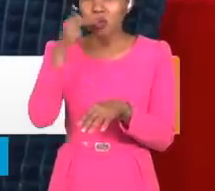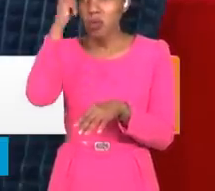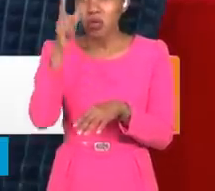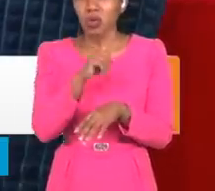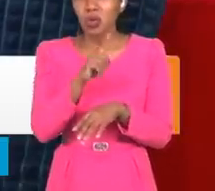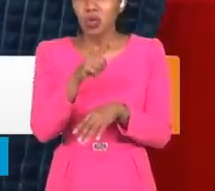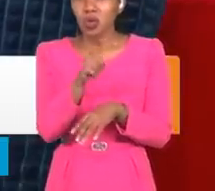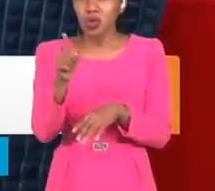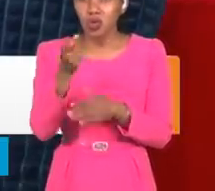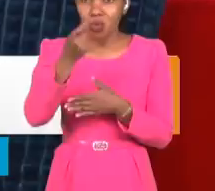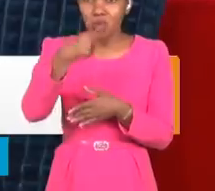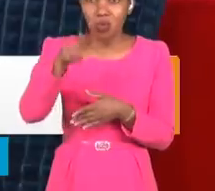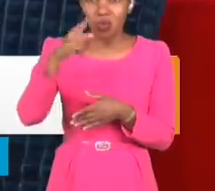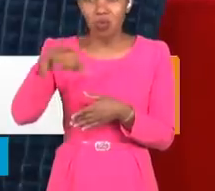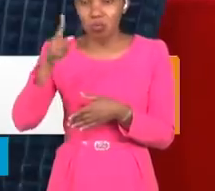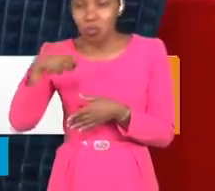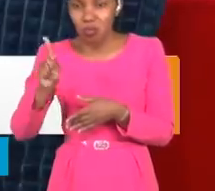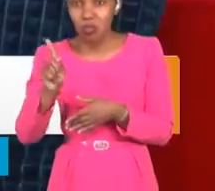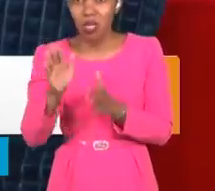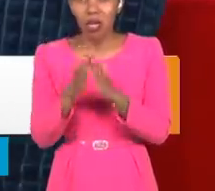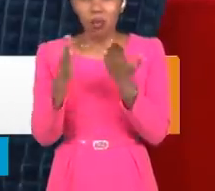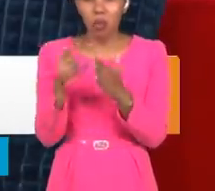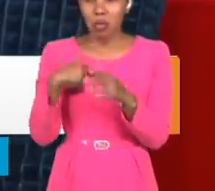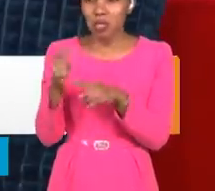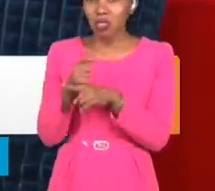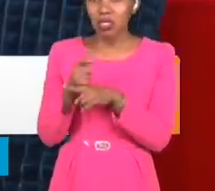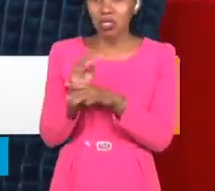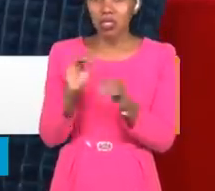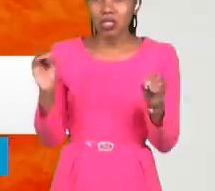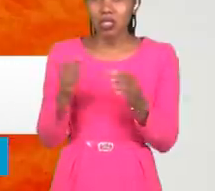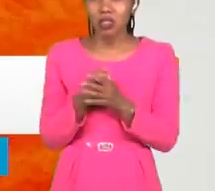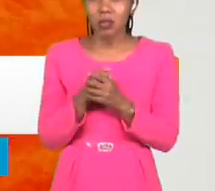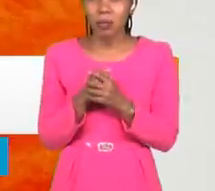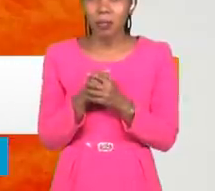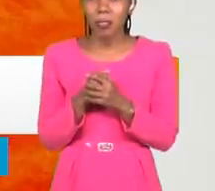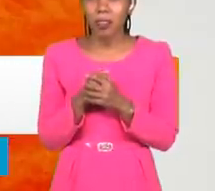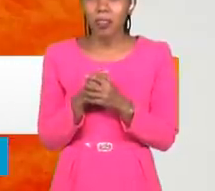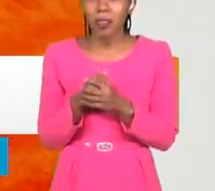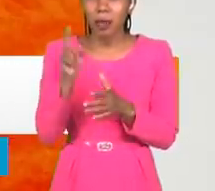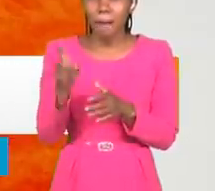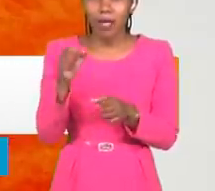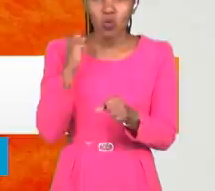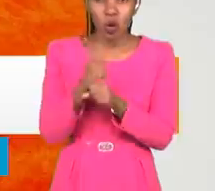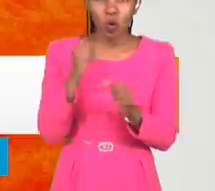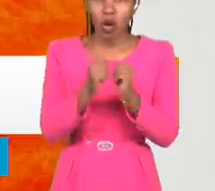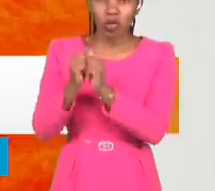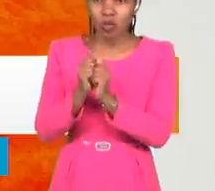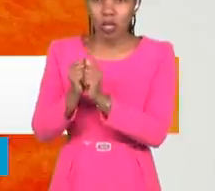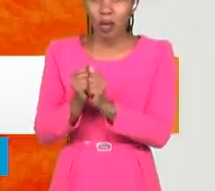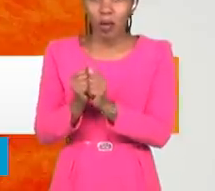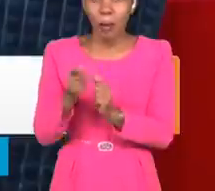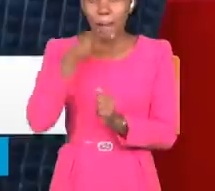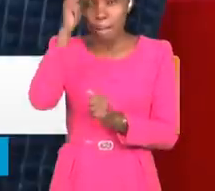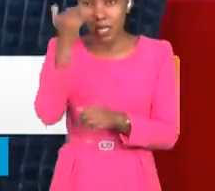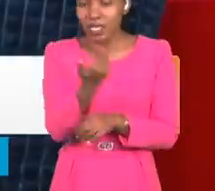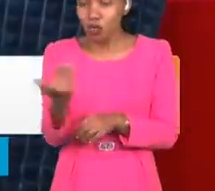be marking the books. I'm like, I'm not going to a teacher training. You'll be marking the books? Yes. Oh. As in, we have to work together as parents and children. Okay, I'm like,